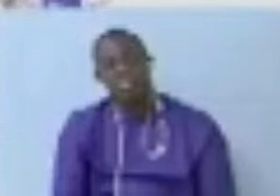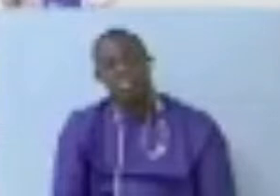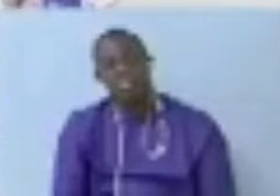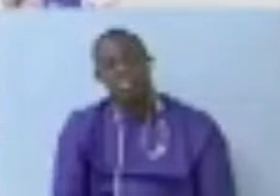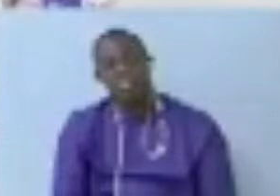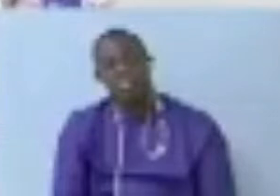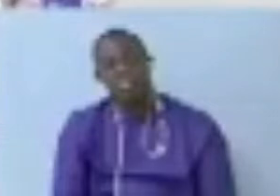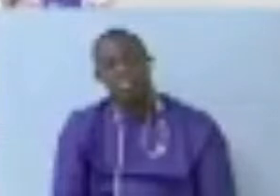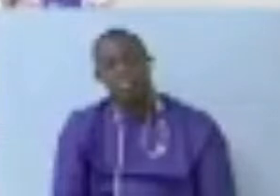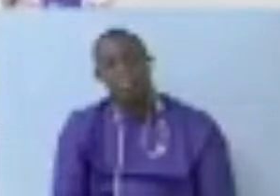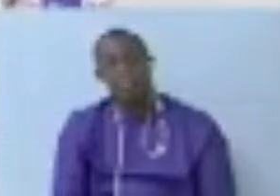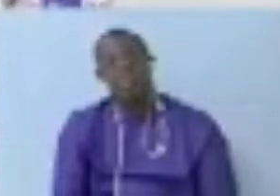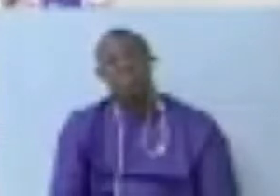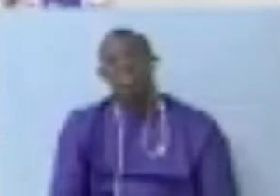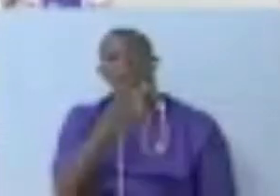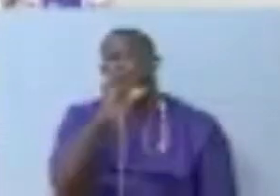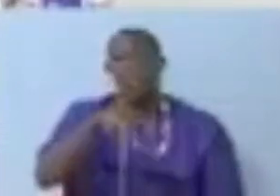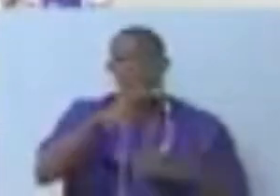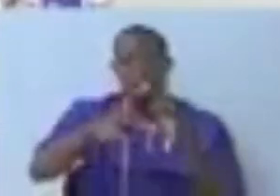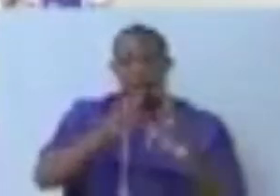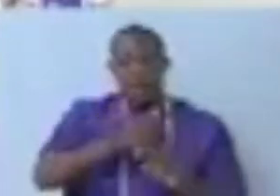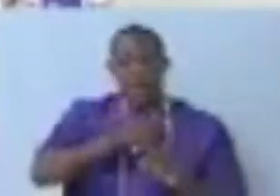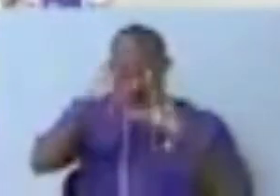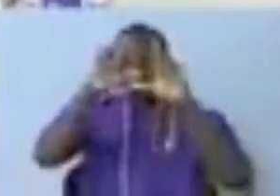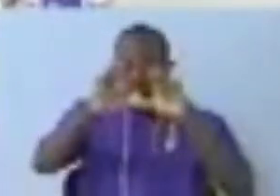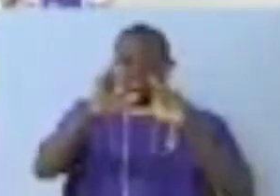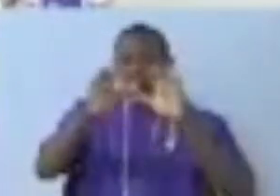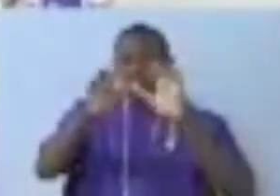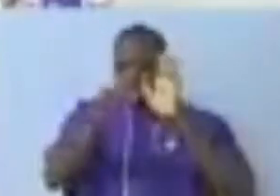The fact that my picture is on this.